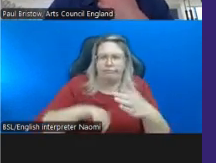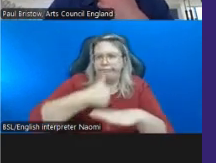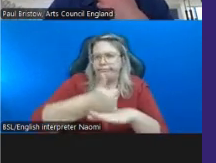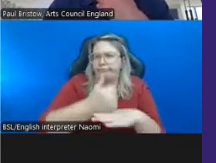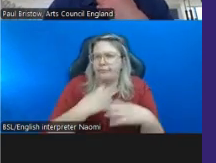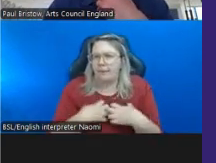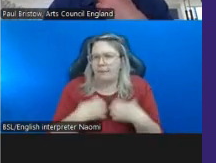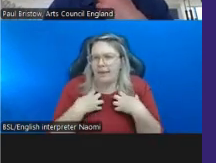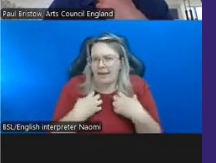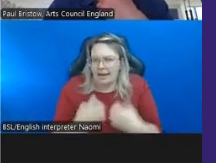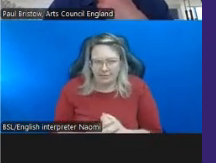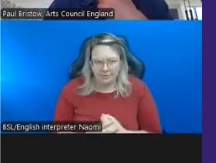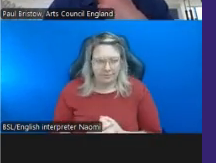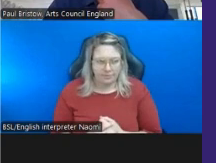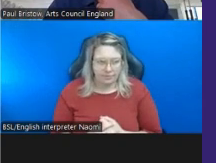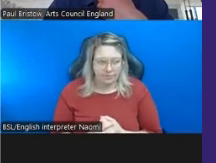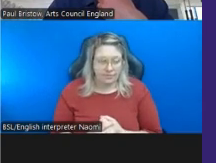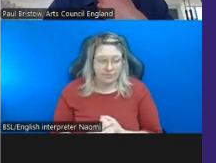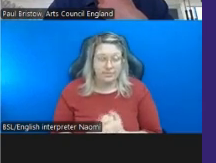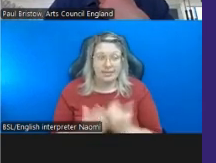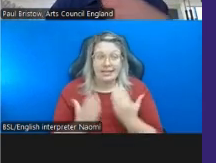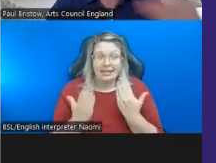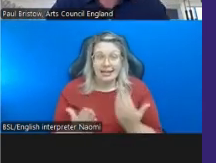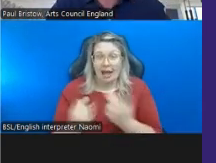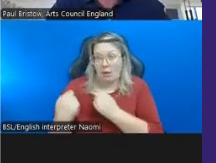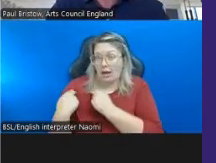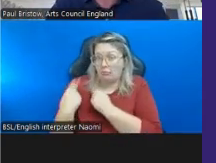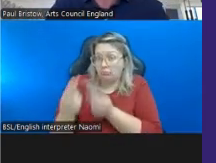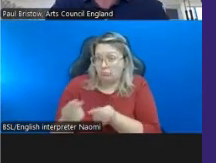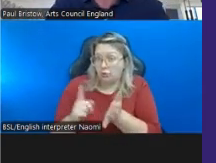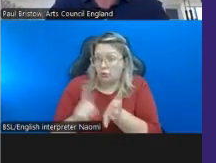I think at this stage I'm going to hand over to Lee.